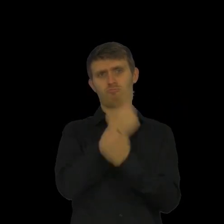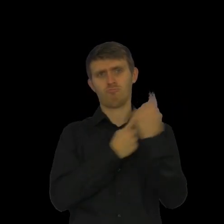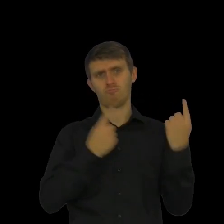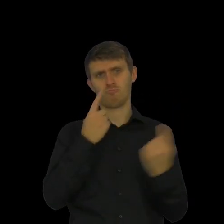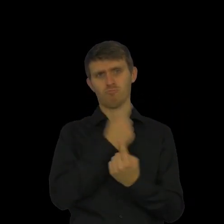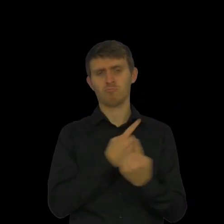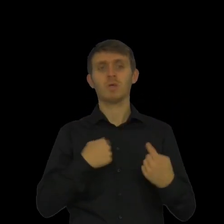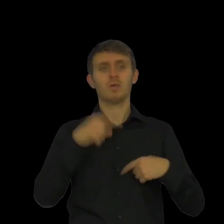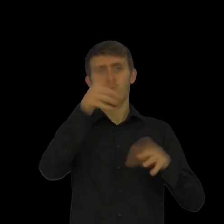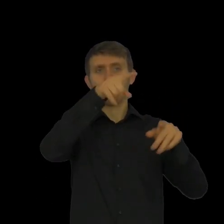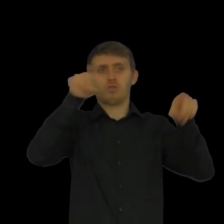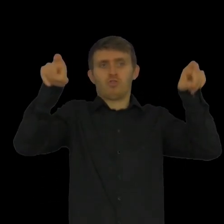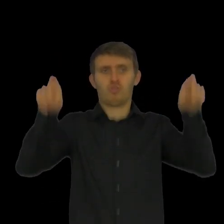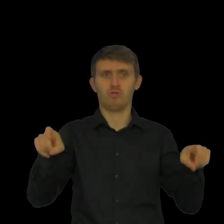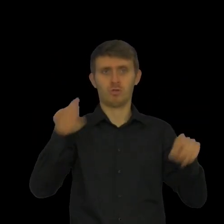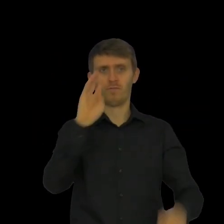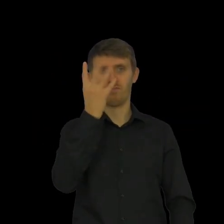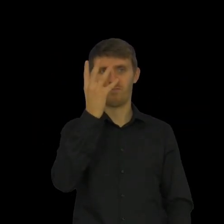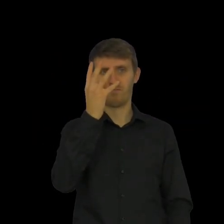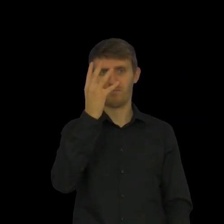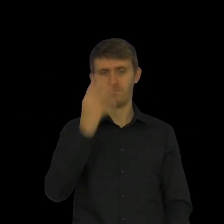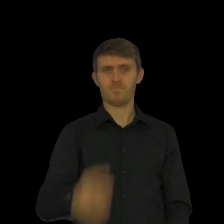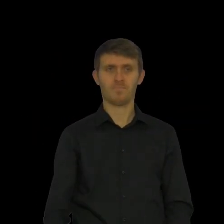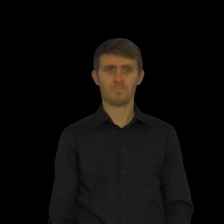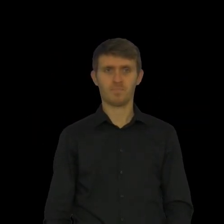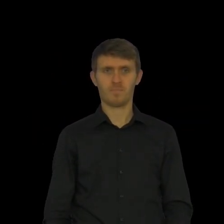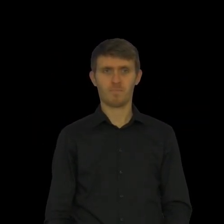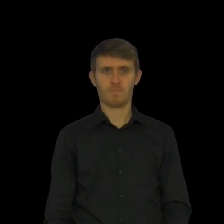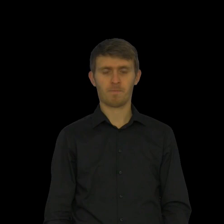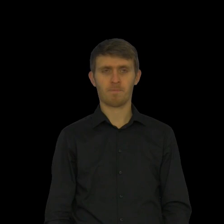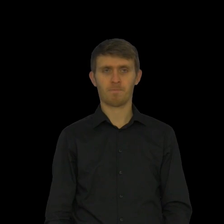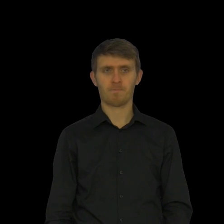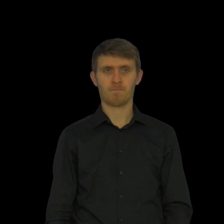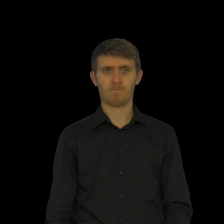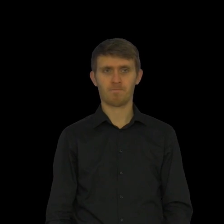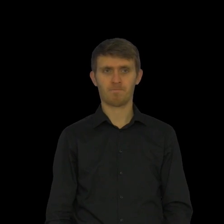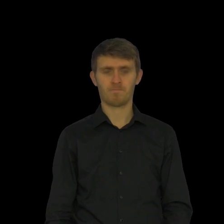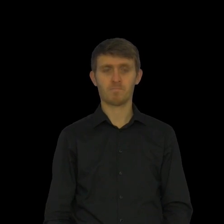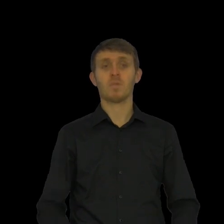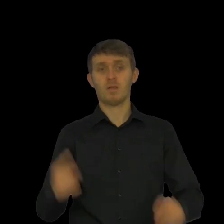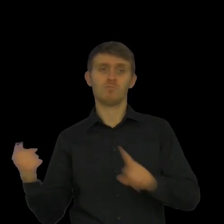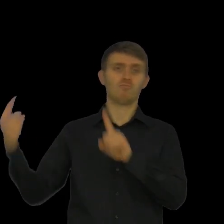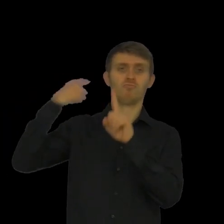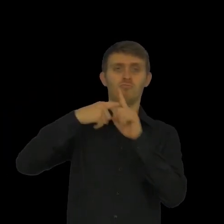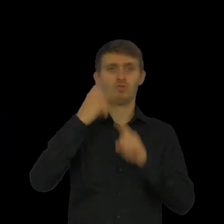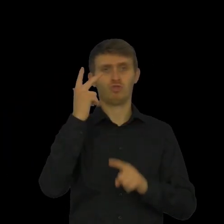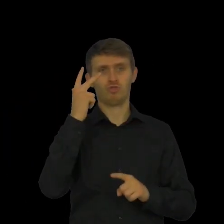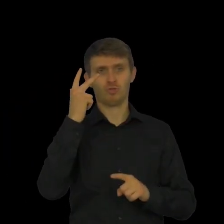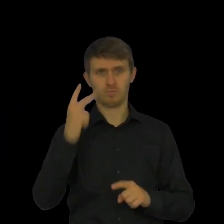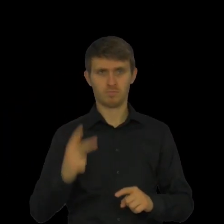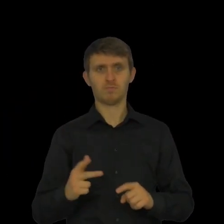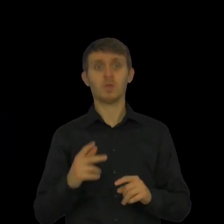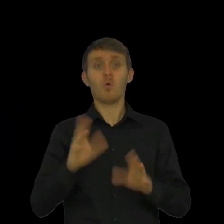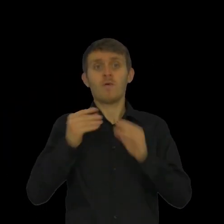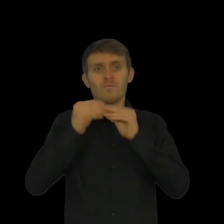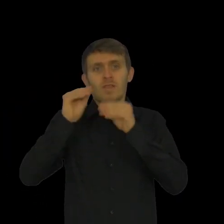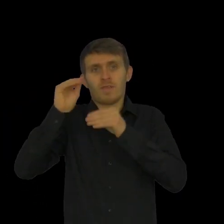could view you could think about this is as saying well we're on the number line we start at the number four right that's this number four and we're adding three